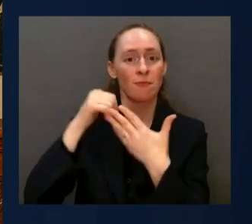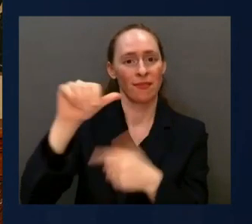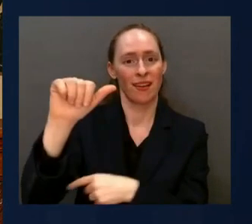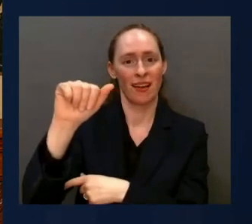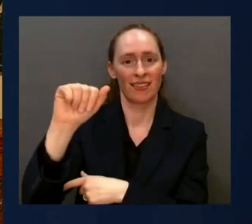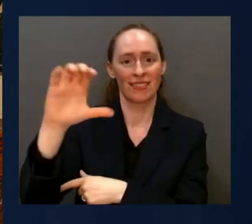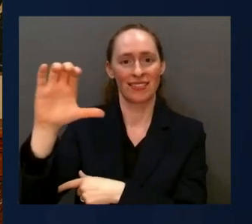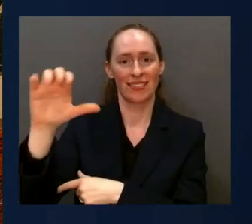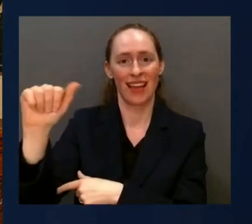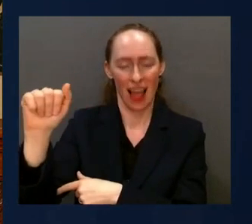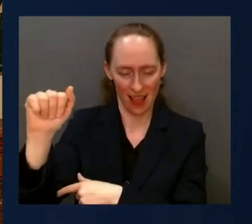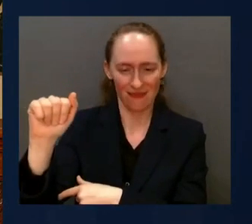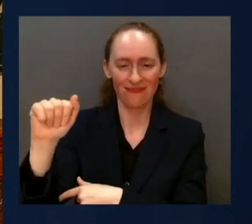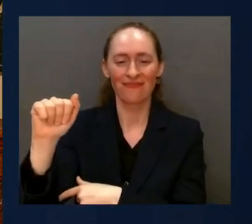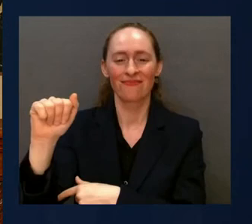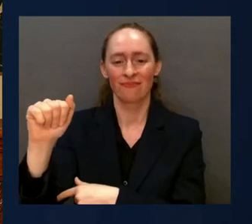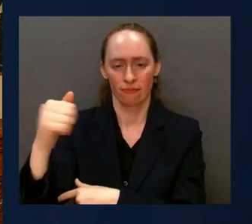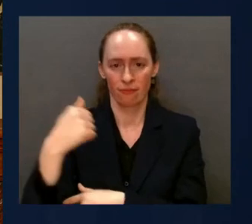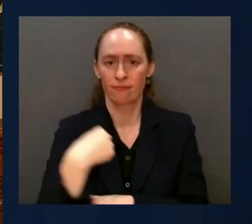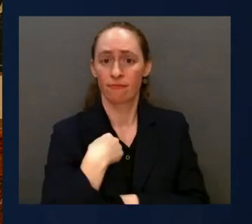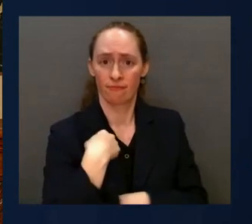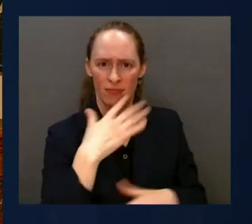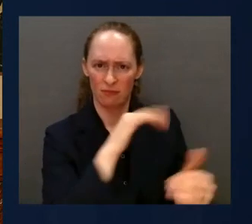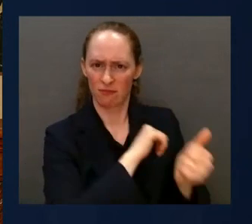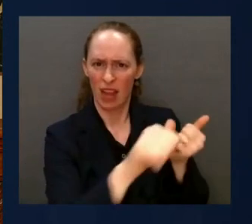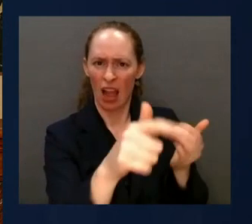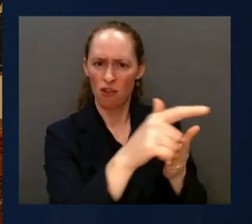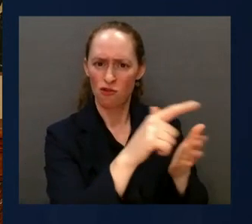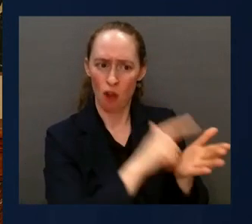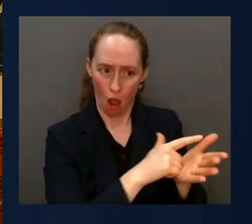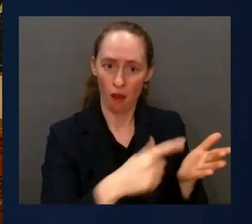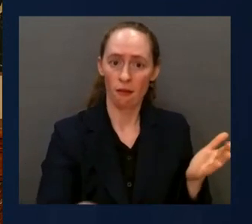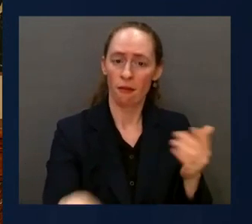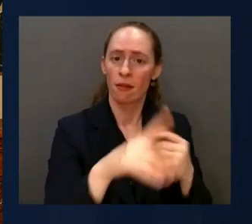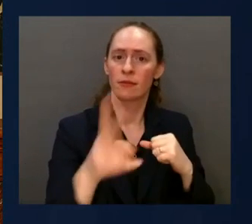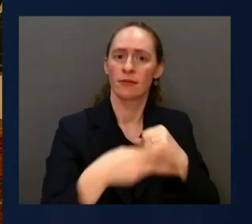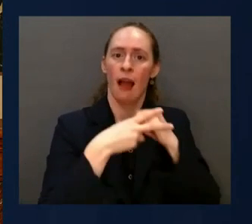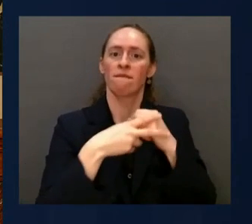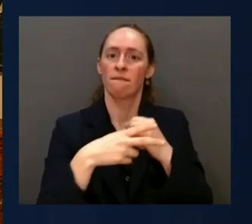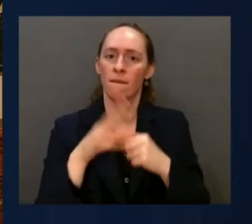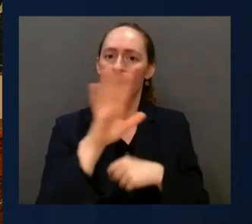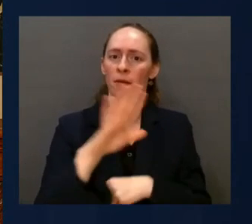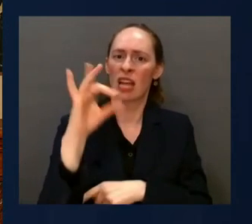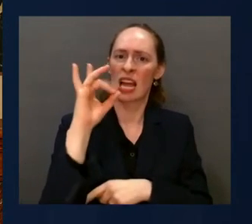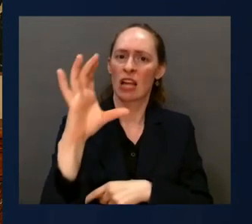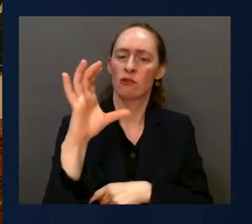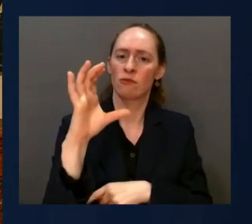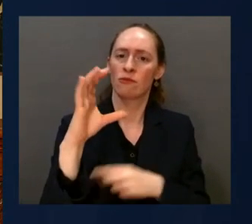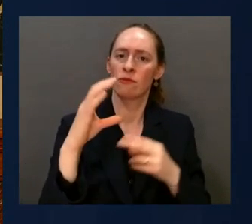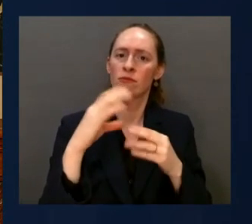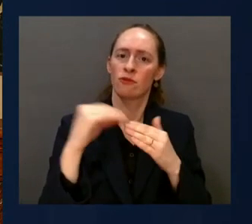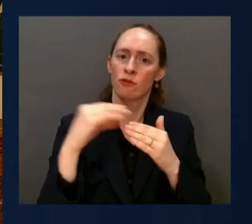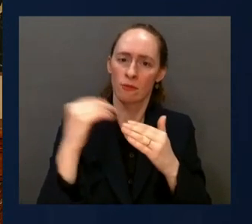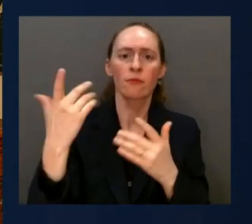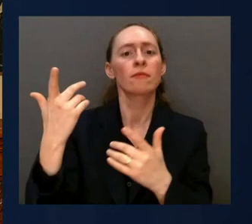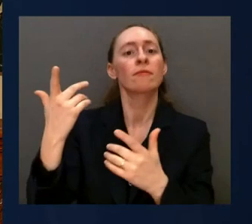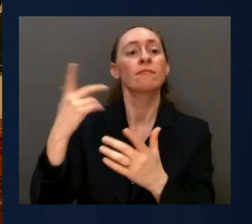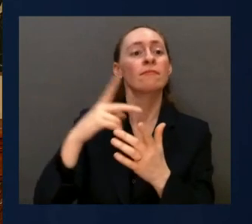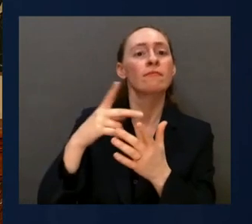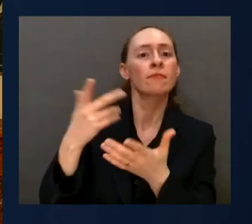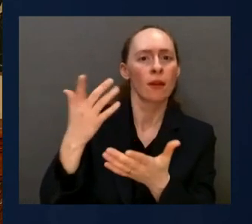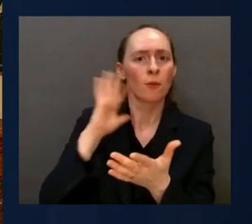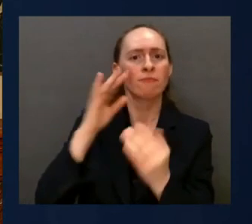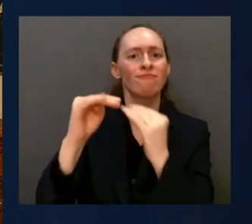millions are saving $800 a year on their premiums. And by the way, that law was written and the benefit expires